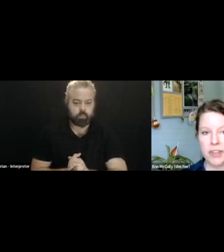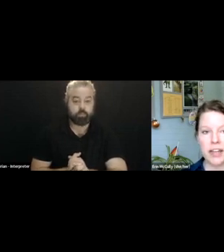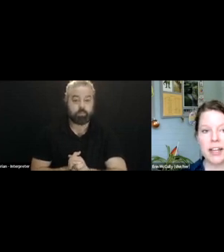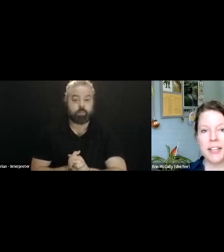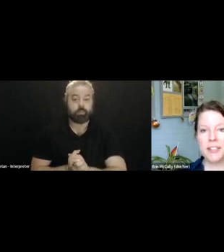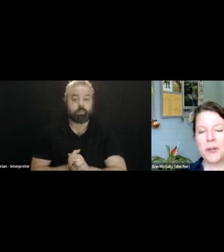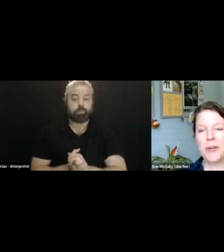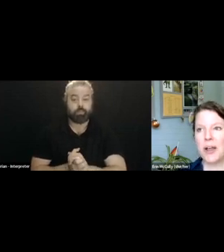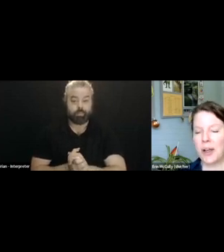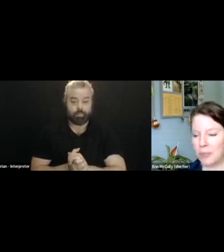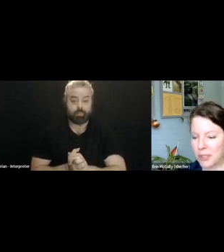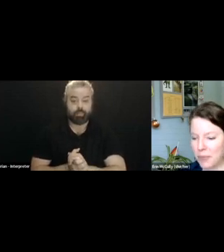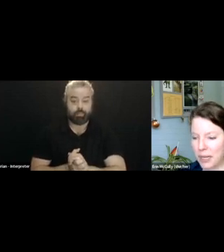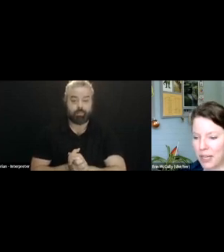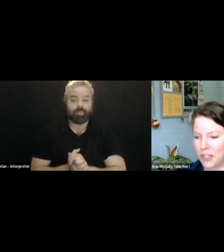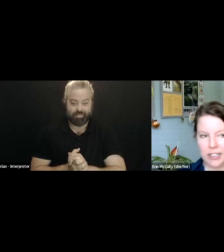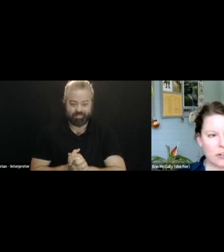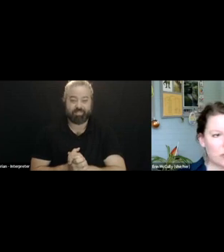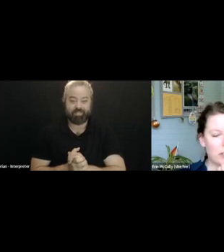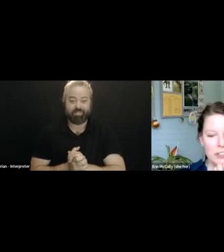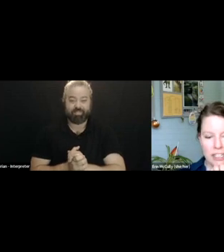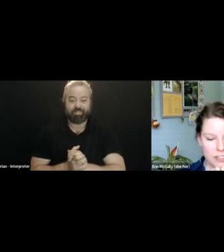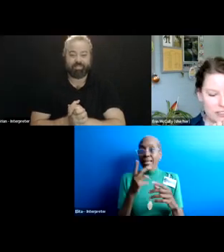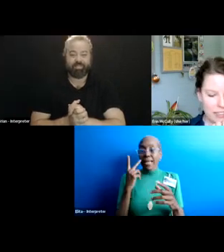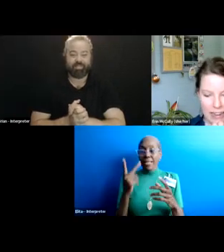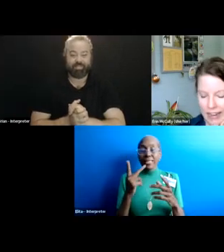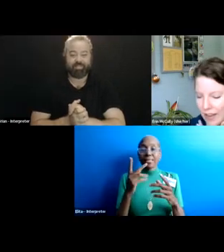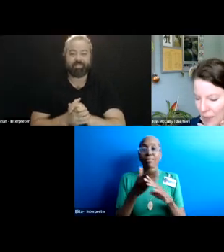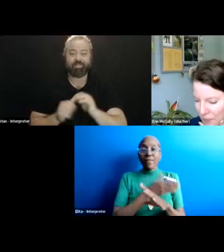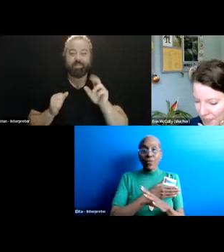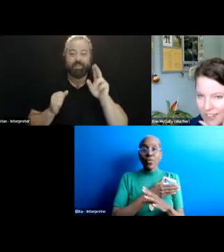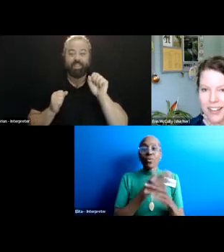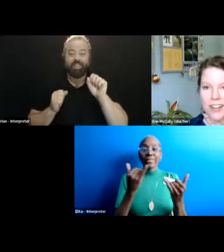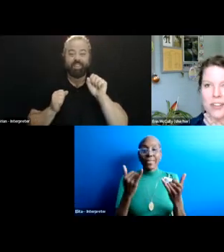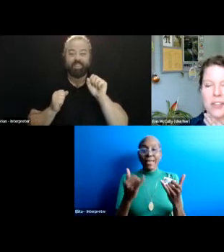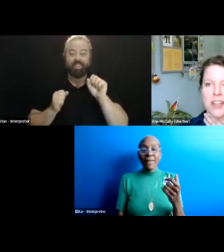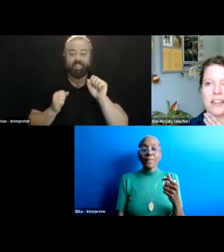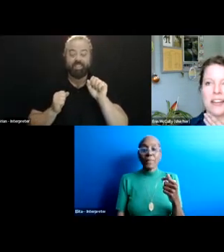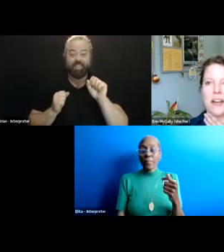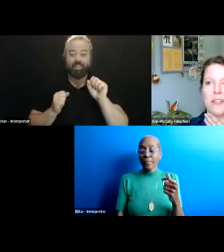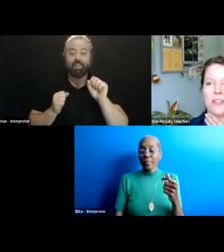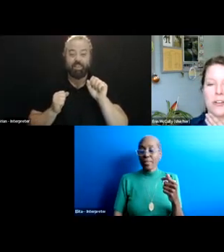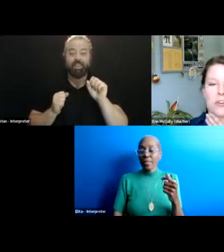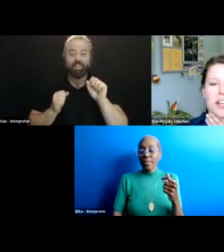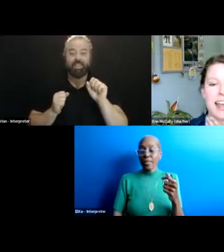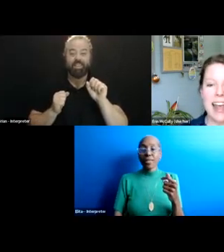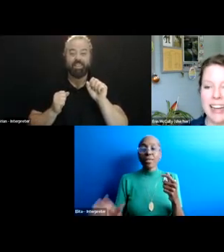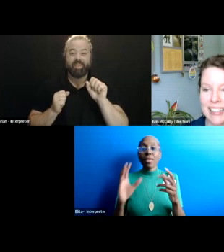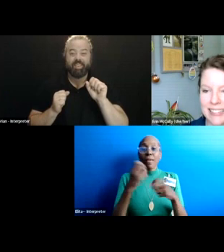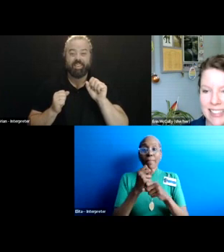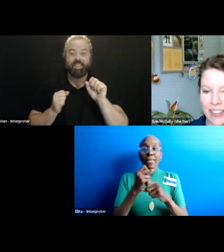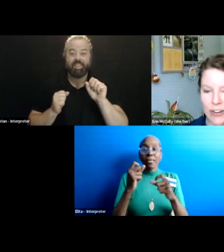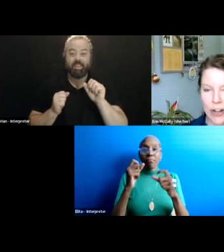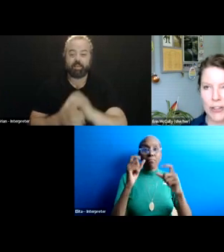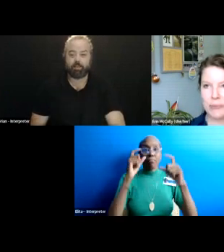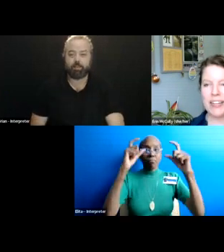users. So somebody mentioned in an earlier session today, the idea of creating